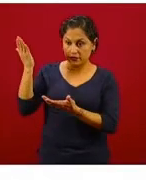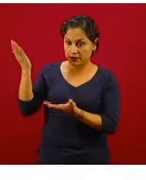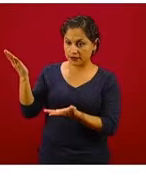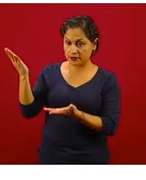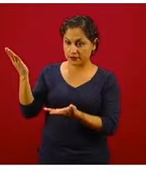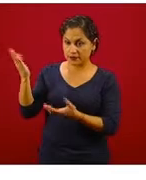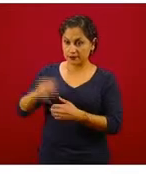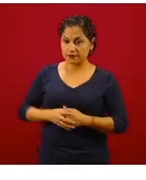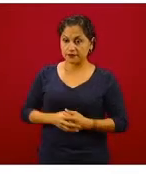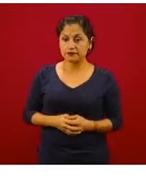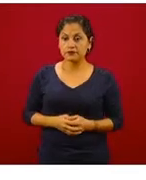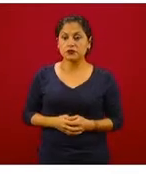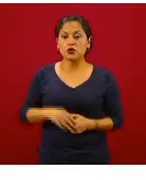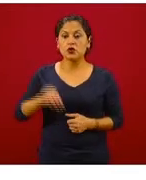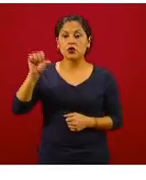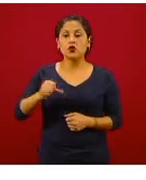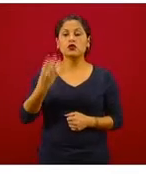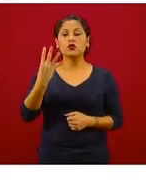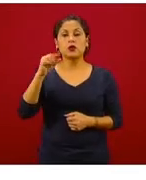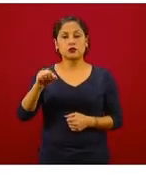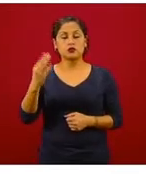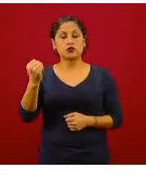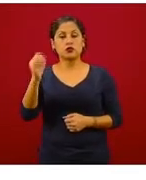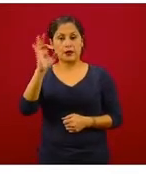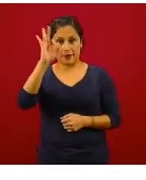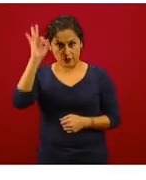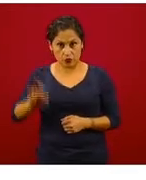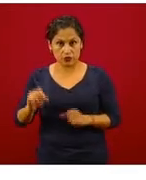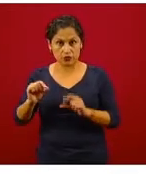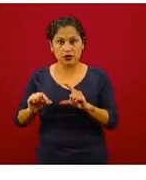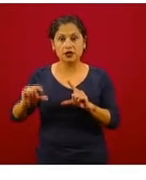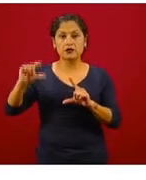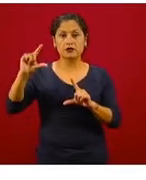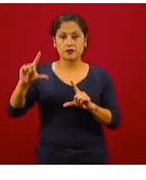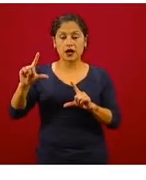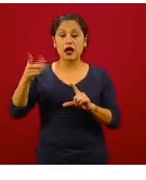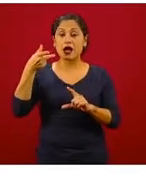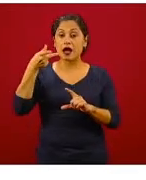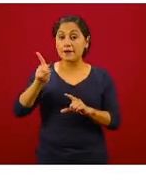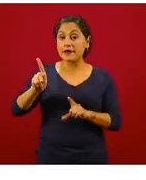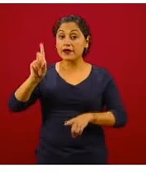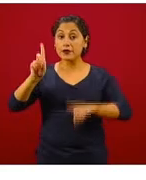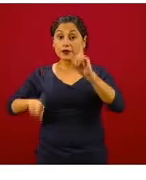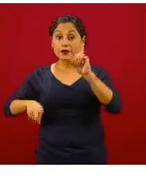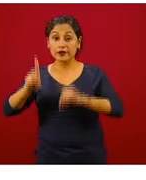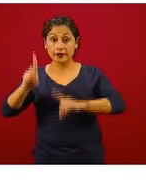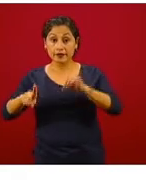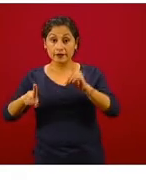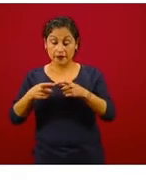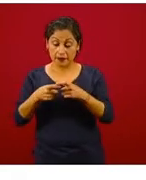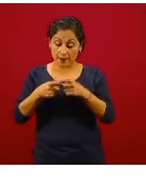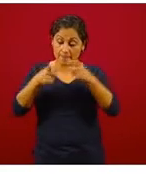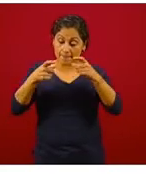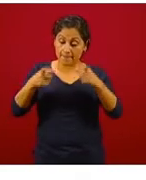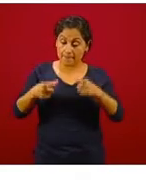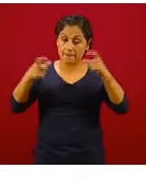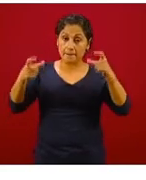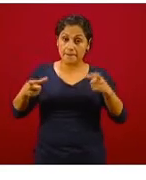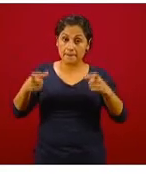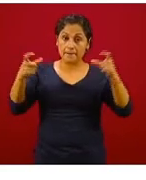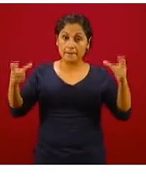an increase of 4.4. Today, we have an increase of 4.9%. So this percentage lets us